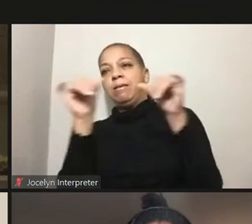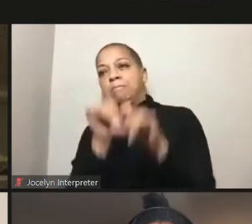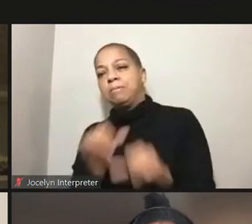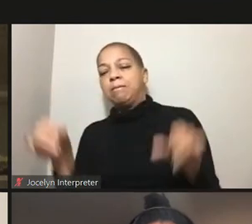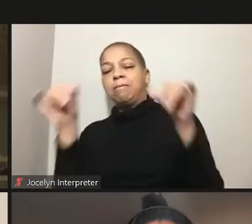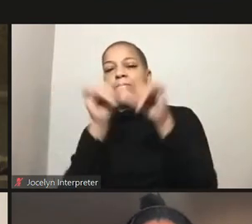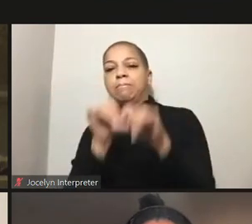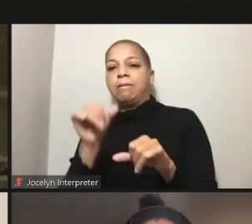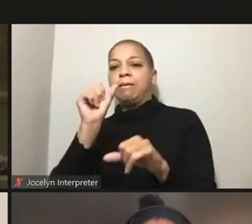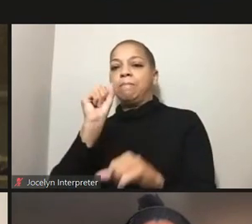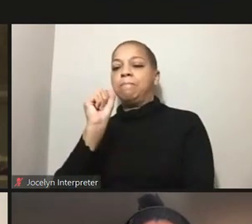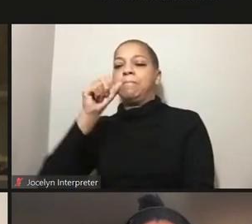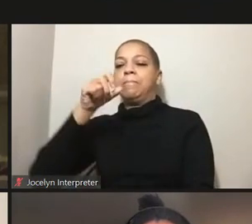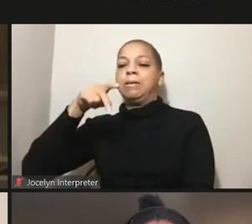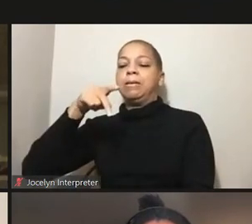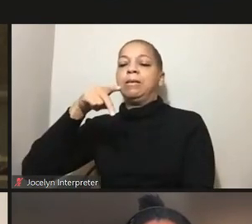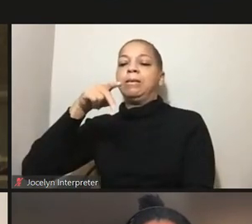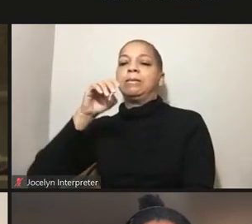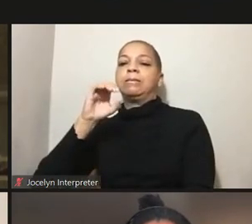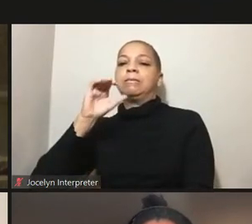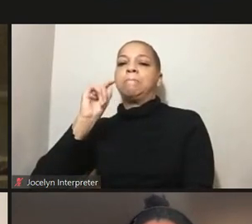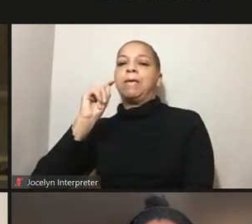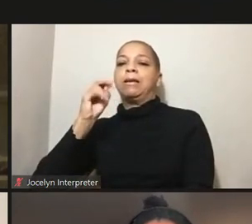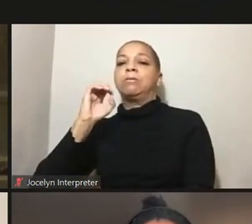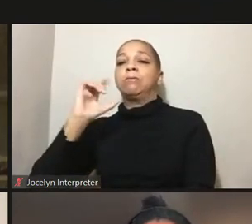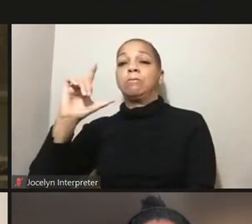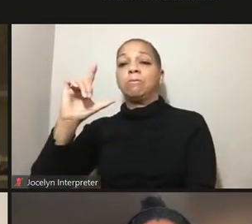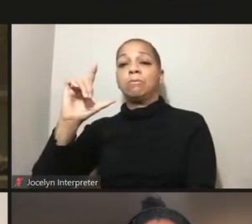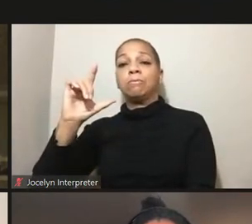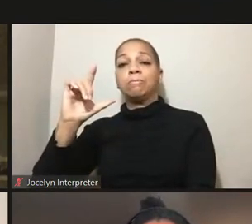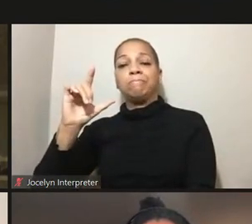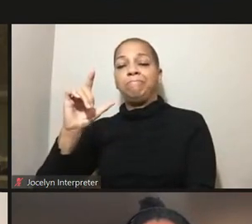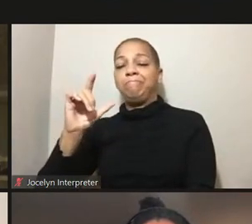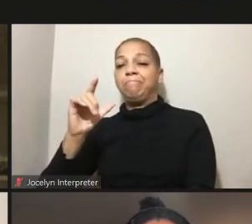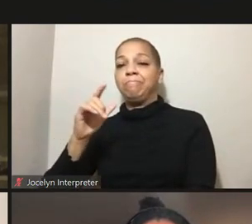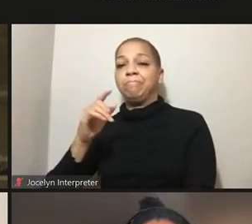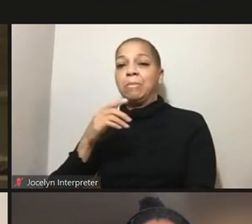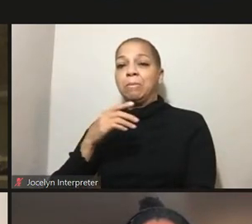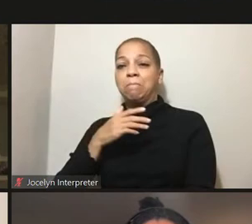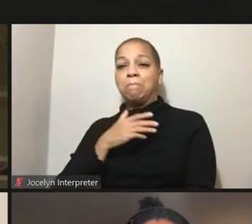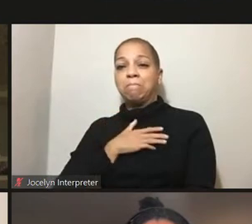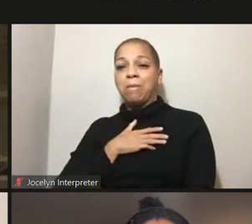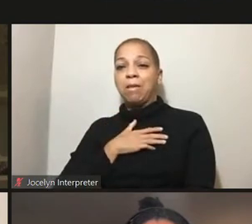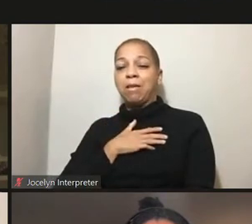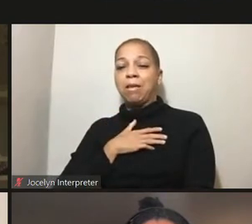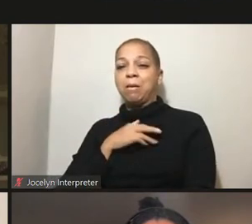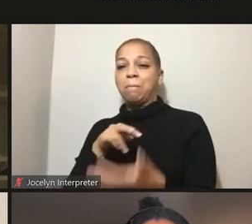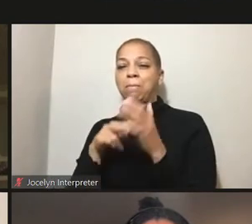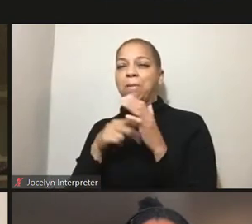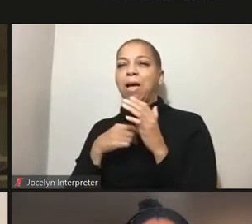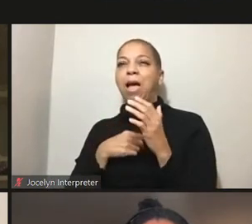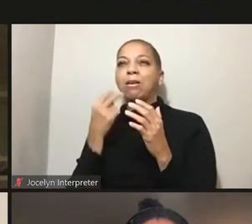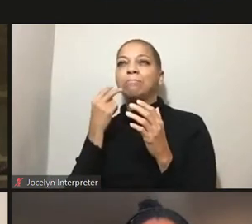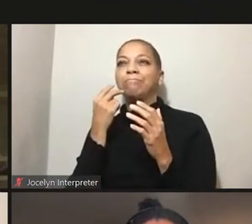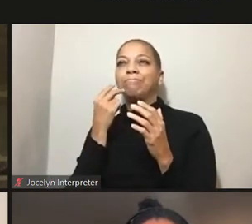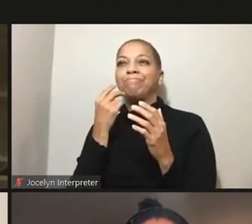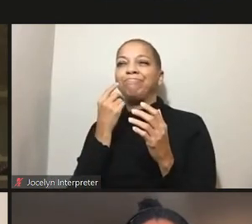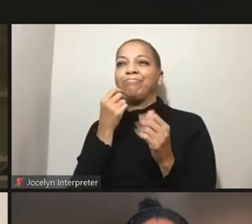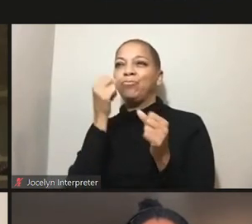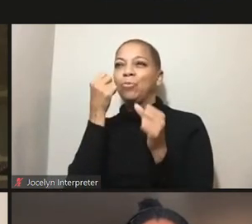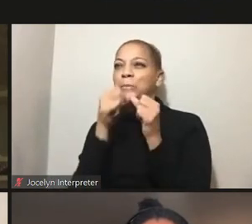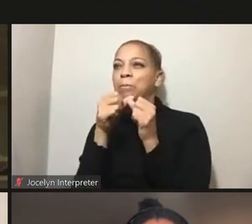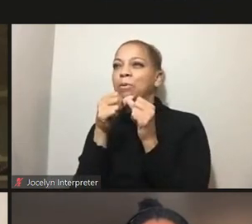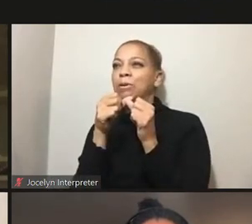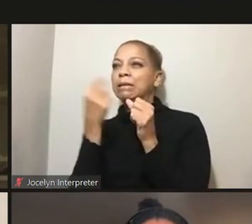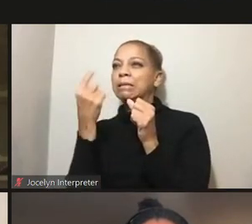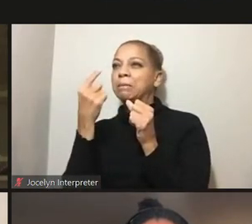my purpose, actually I refer back to something Steve told me long, long ago.